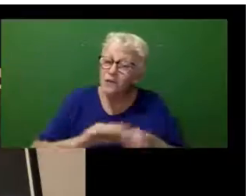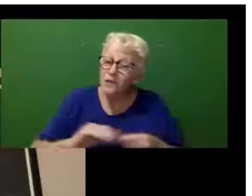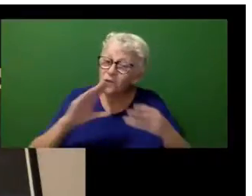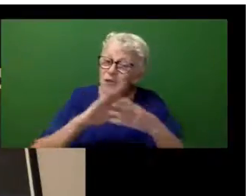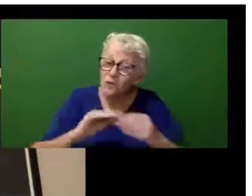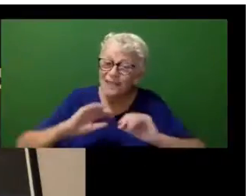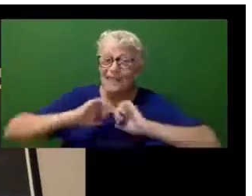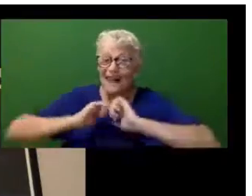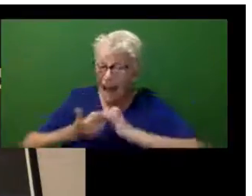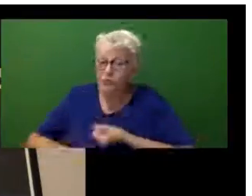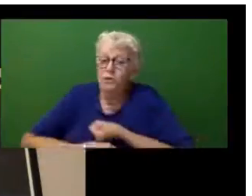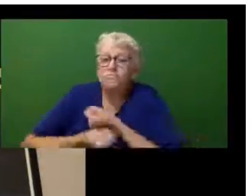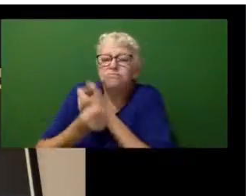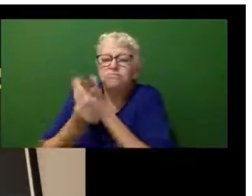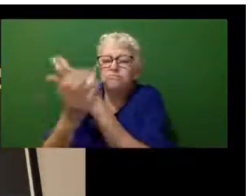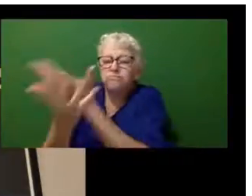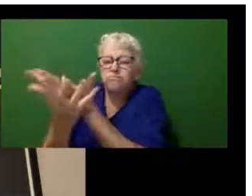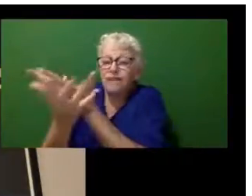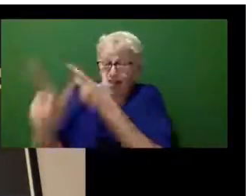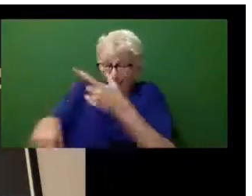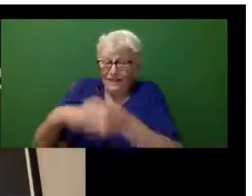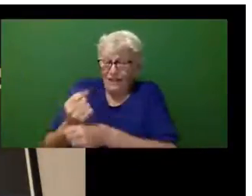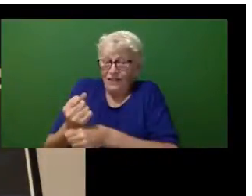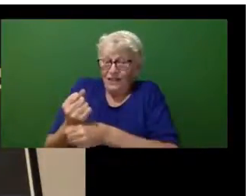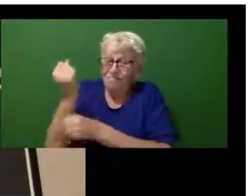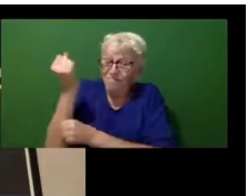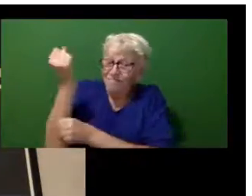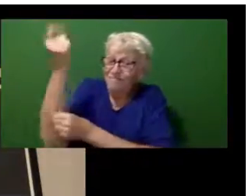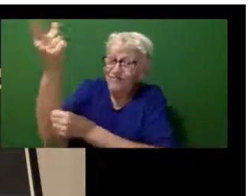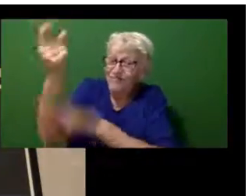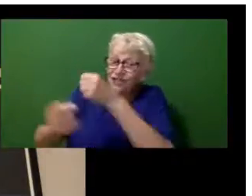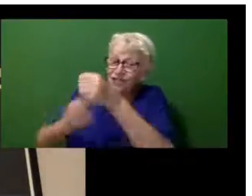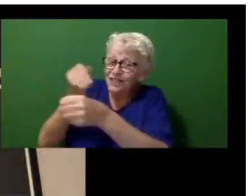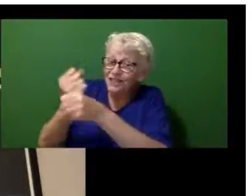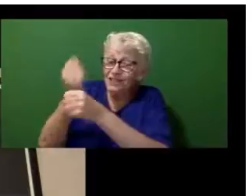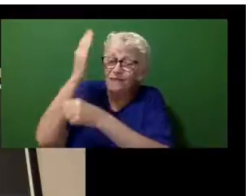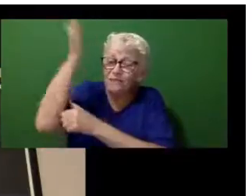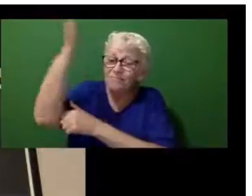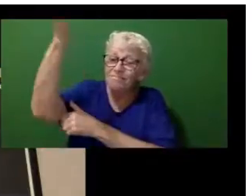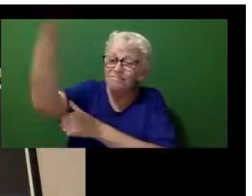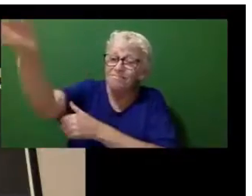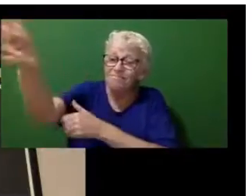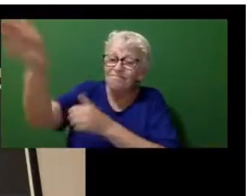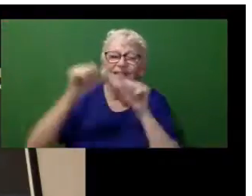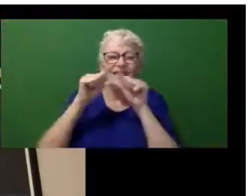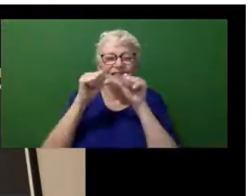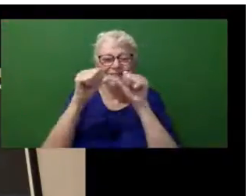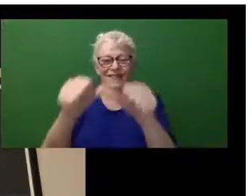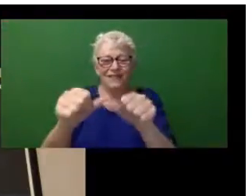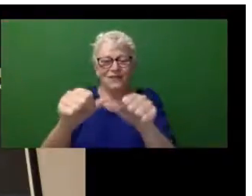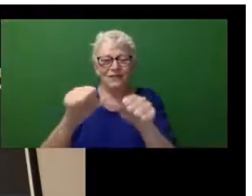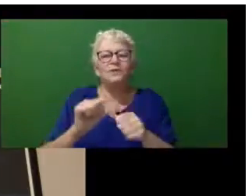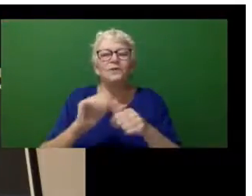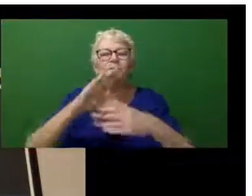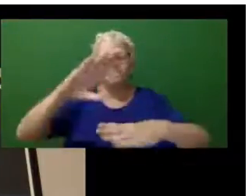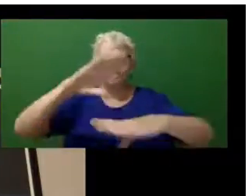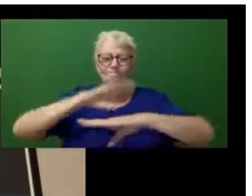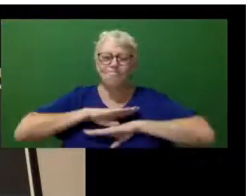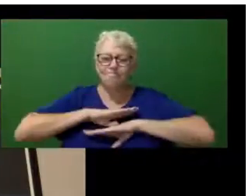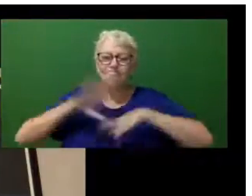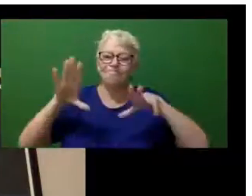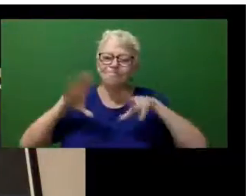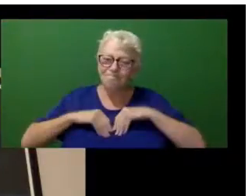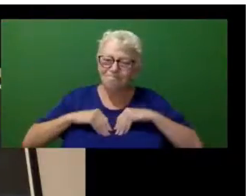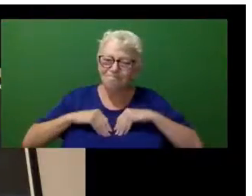May the stories we tell and the ways we tell them this year, next year, and the years to come continue to